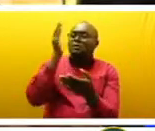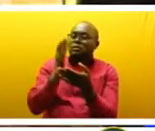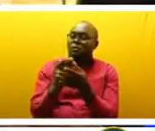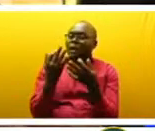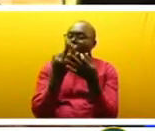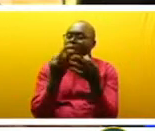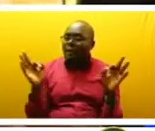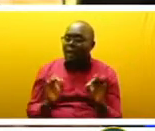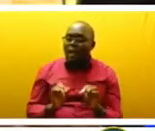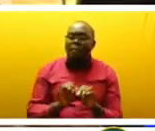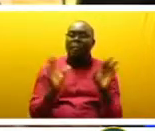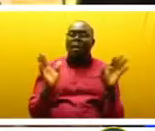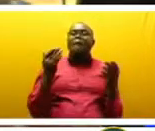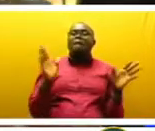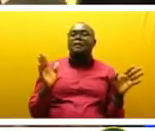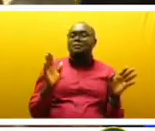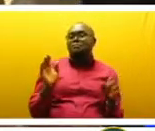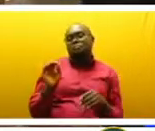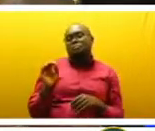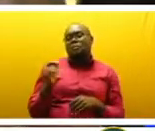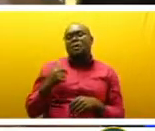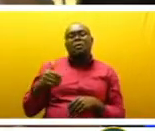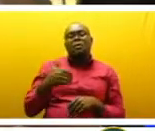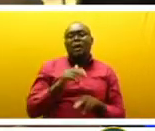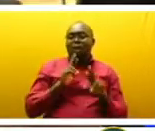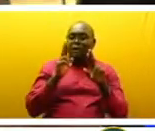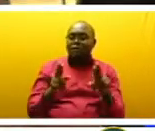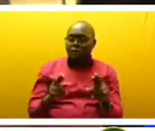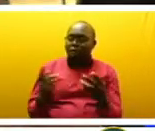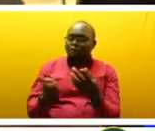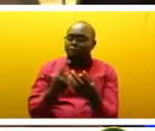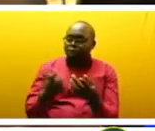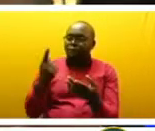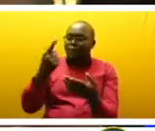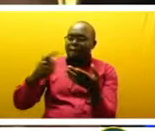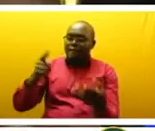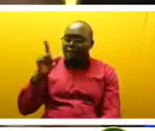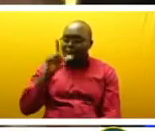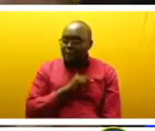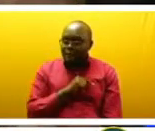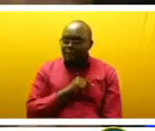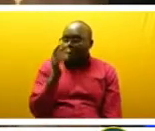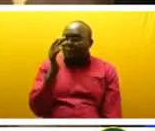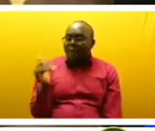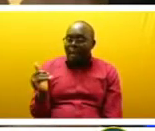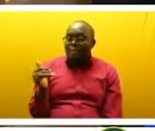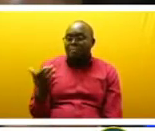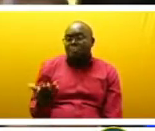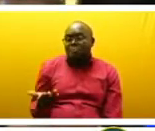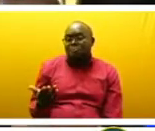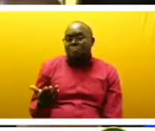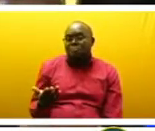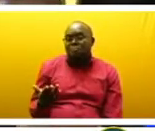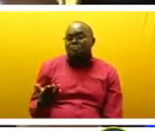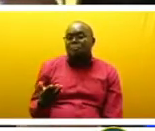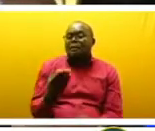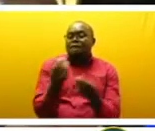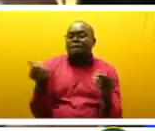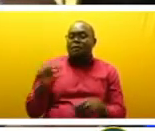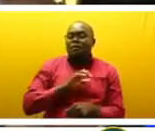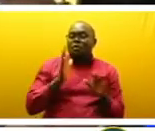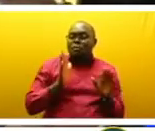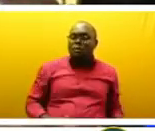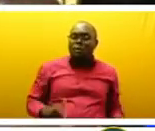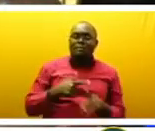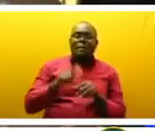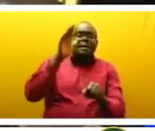cannot say that, because if we have a result that has been tallied and verified by a few commissioners, and the majority